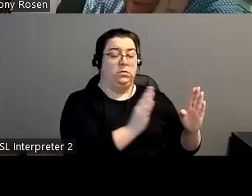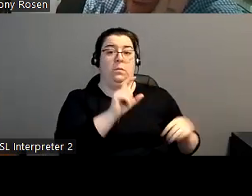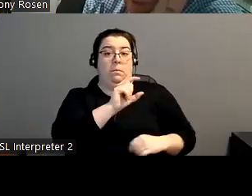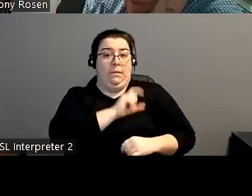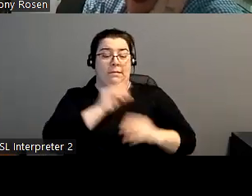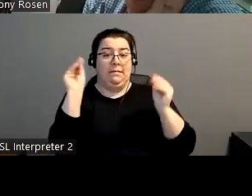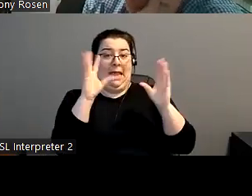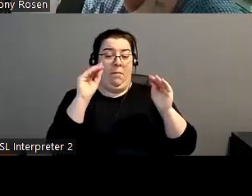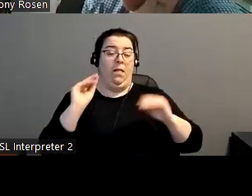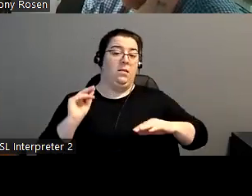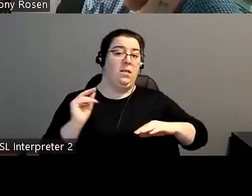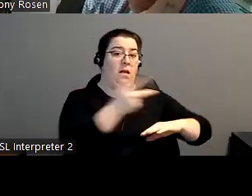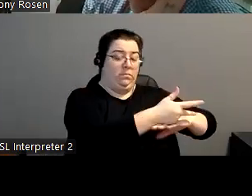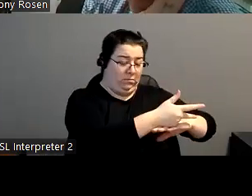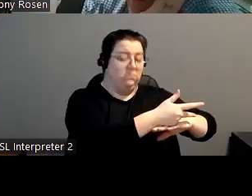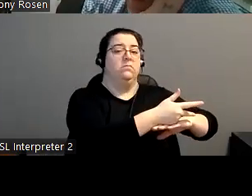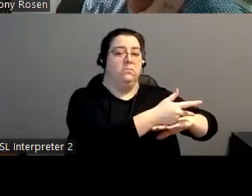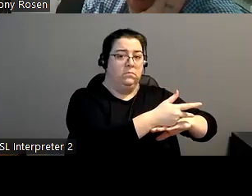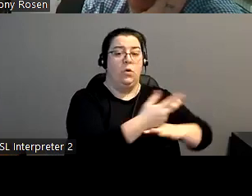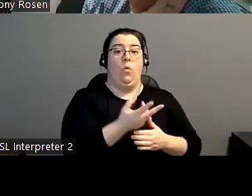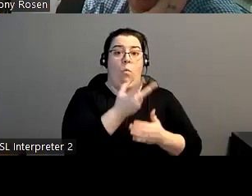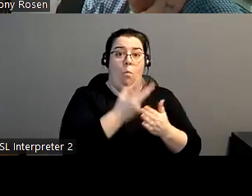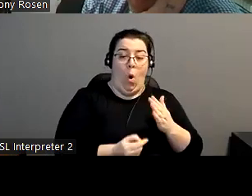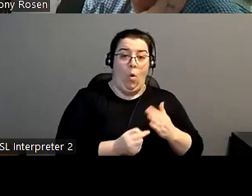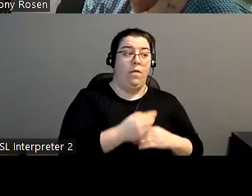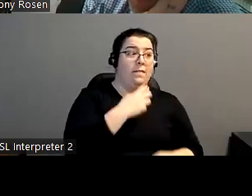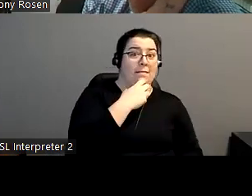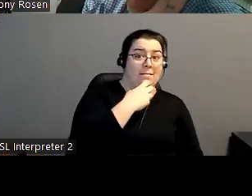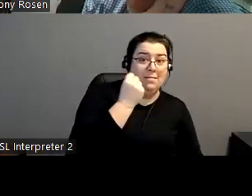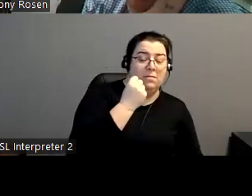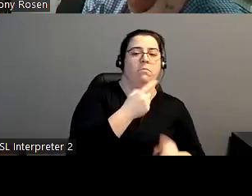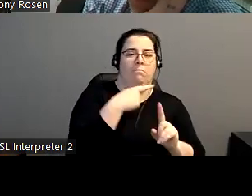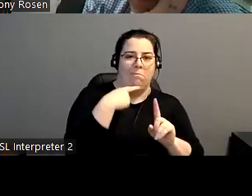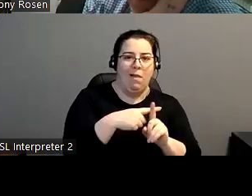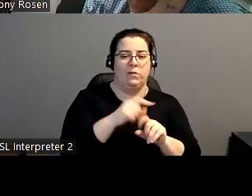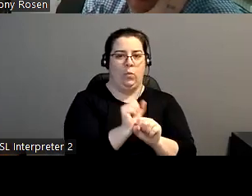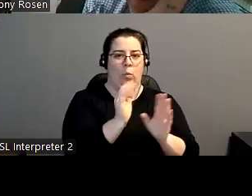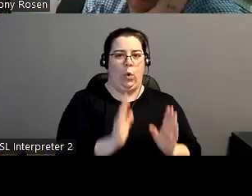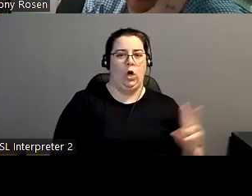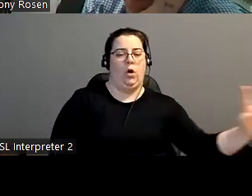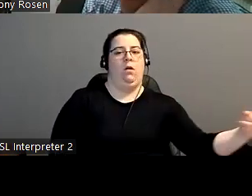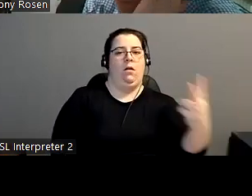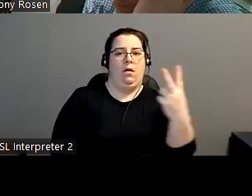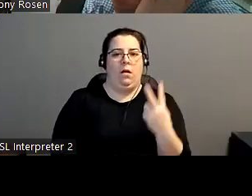And we will work together to figure out the safest plan.